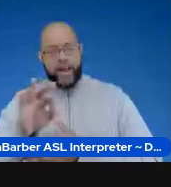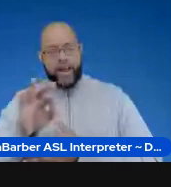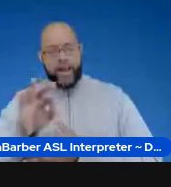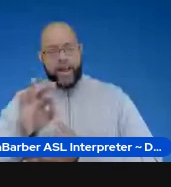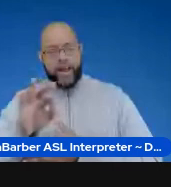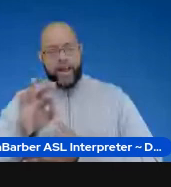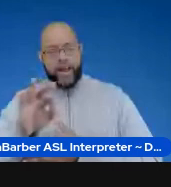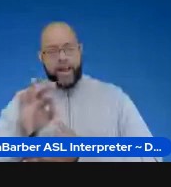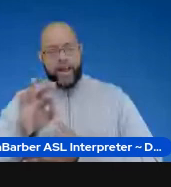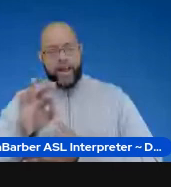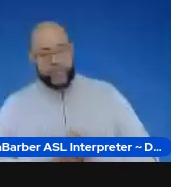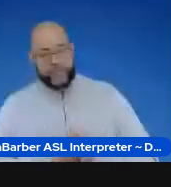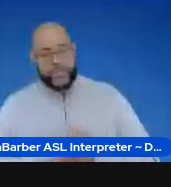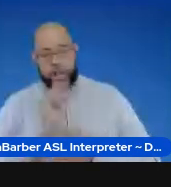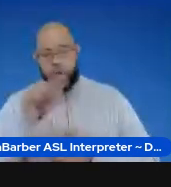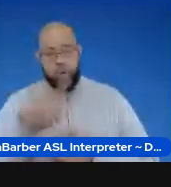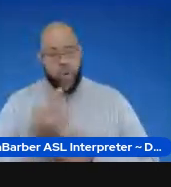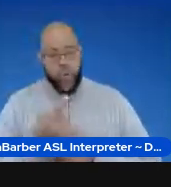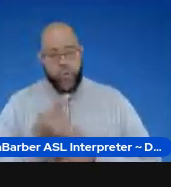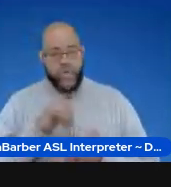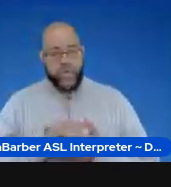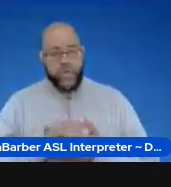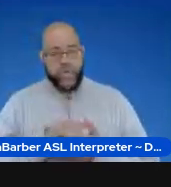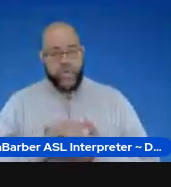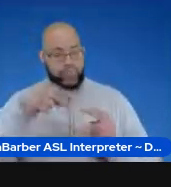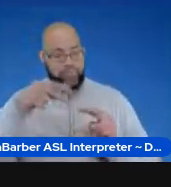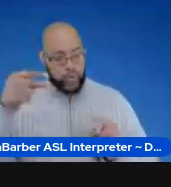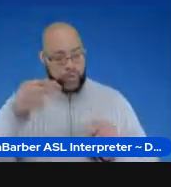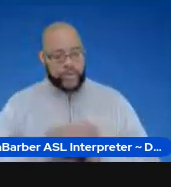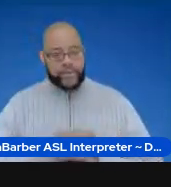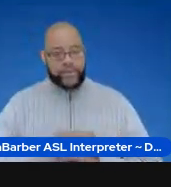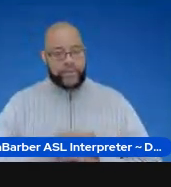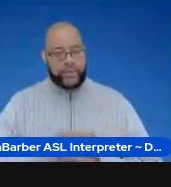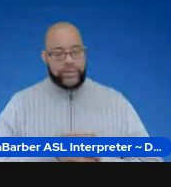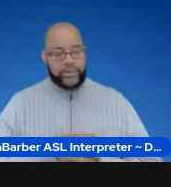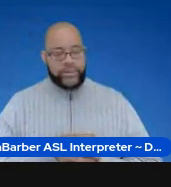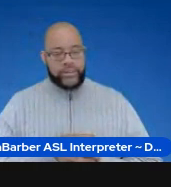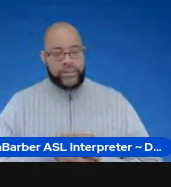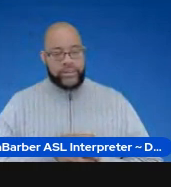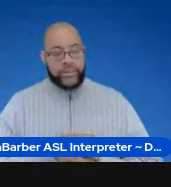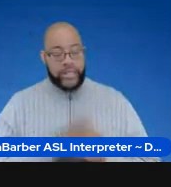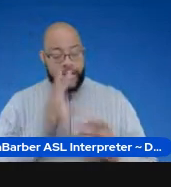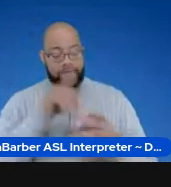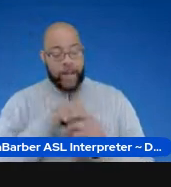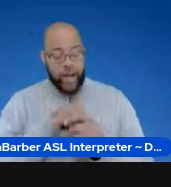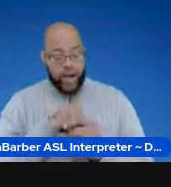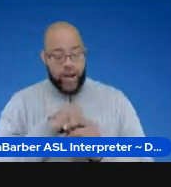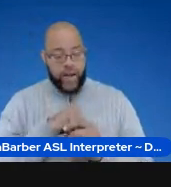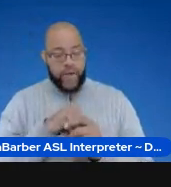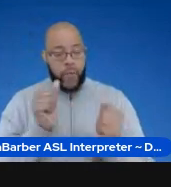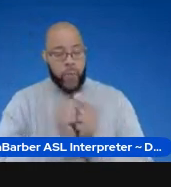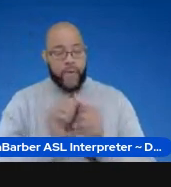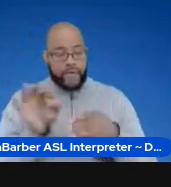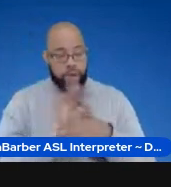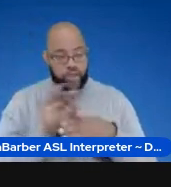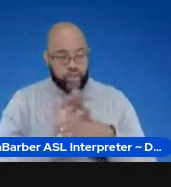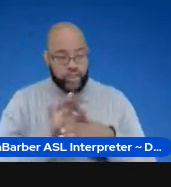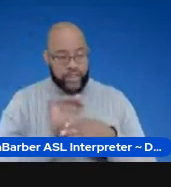where not only is this protein being involved in these functions like the adherence to the